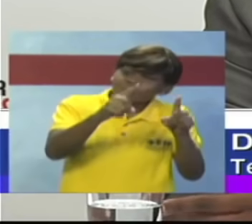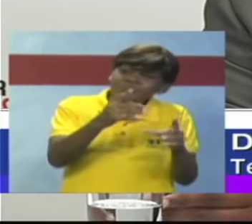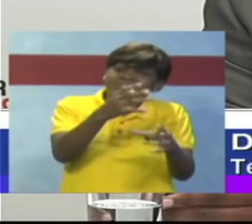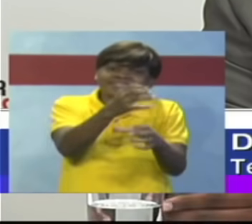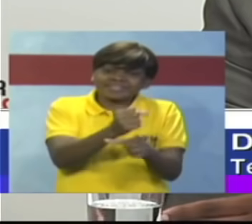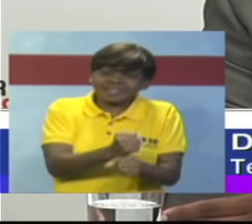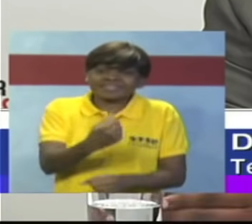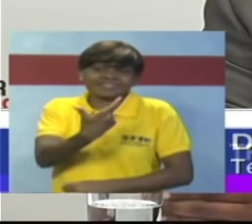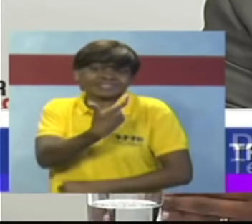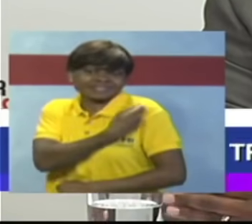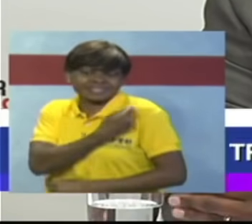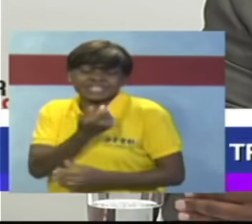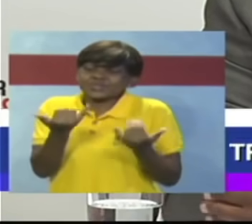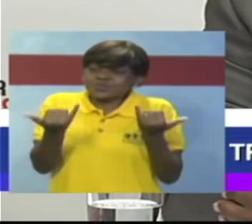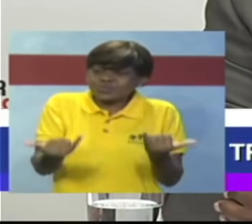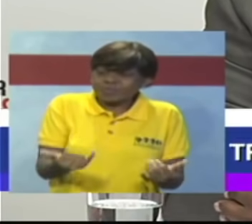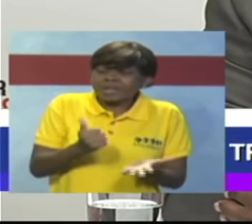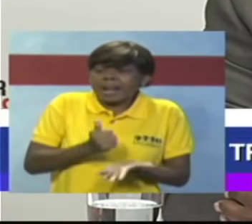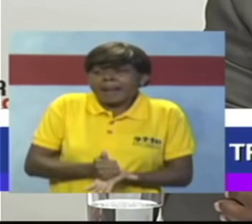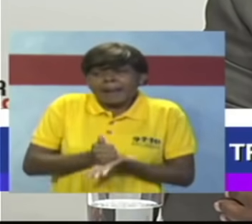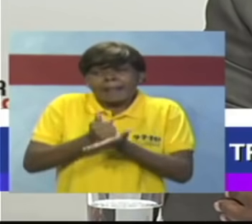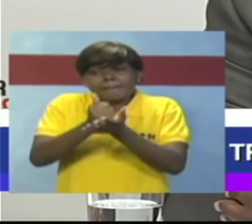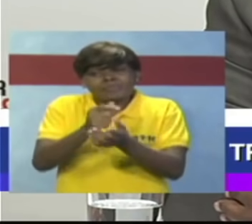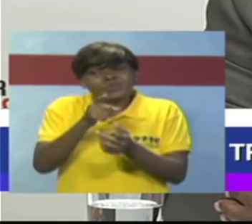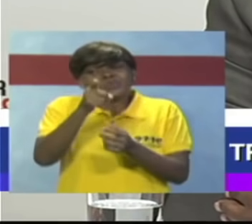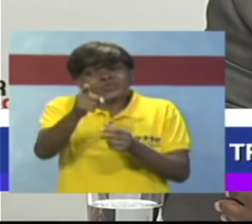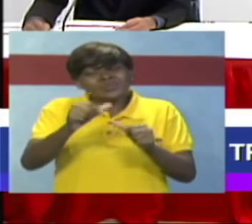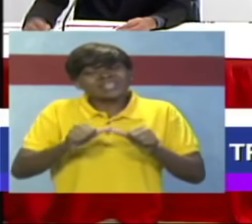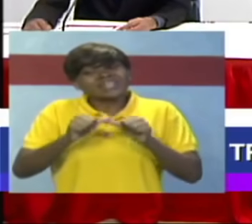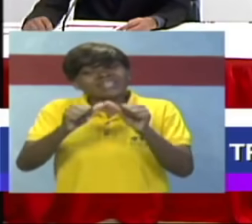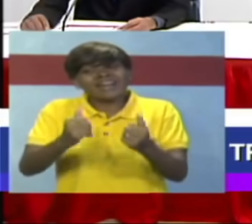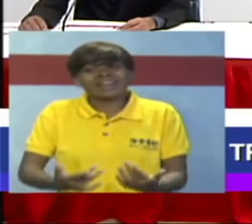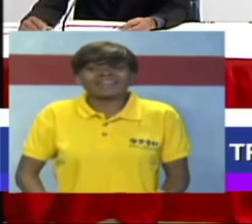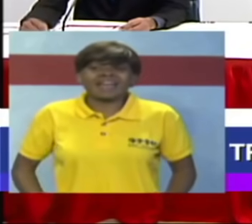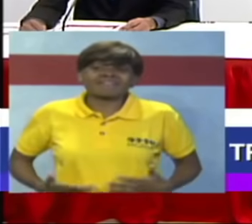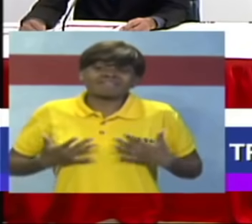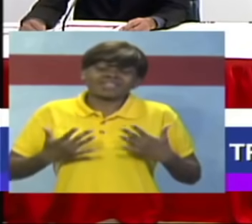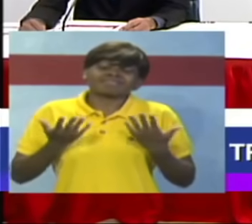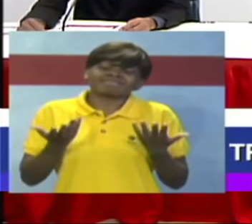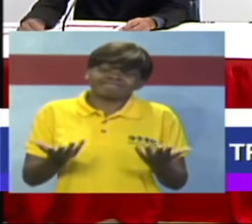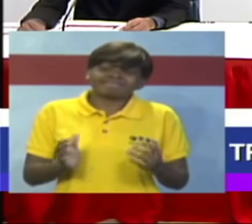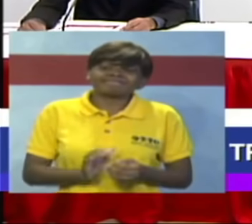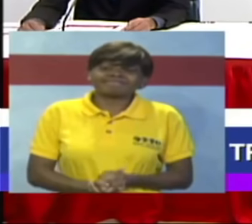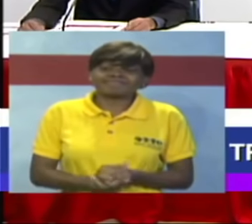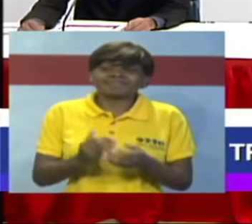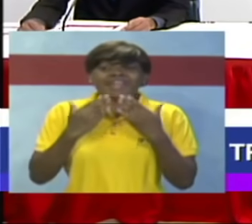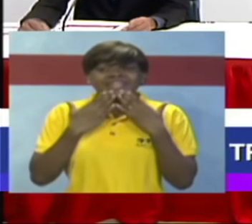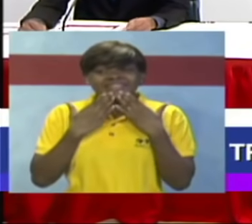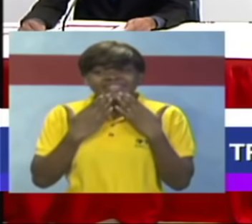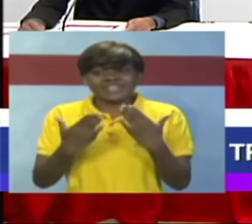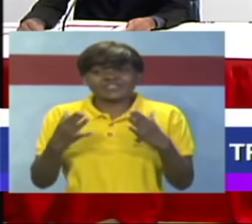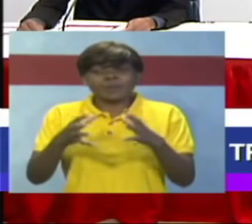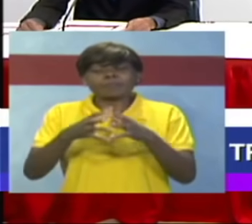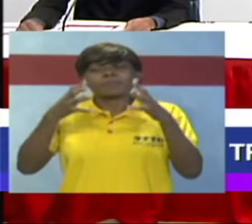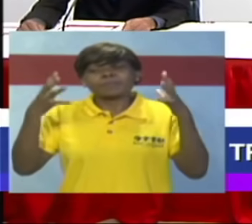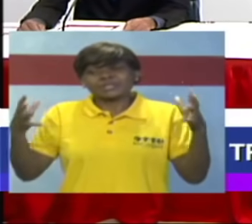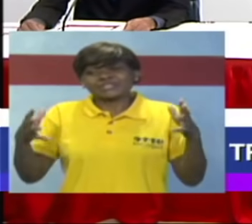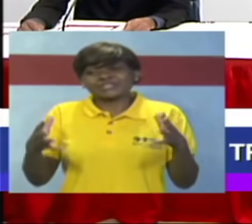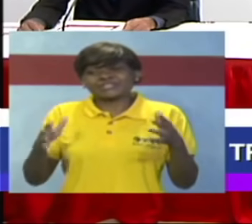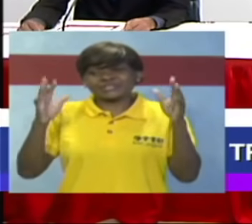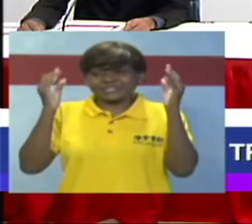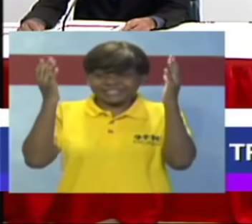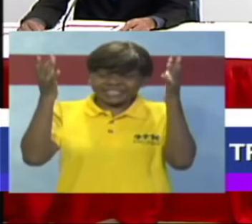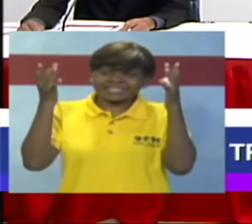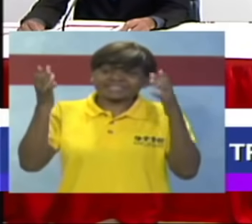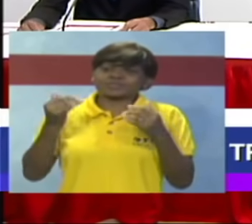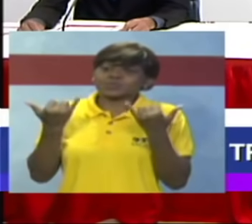vaccination if you have not yet done so. With that, I turn it back over to Mr. Alexander. And thank you very much, Dr. Hines. I now invite Dr. Surjit